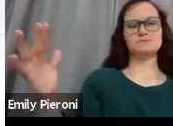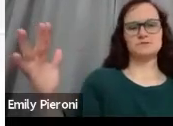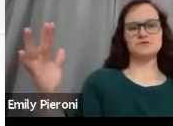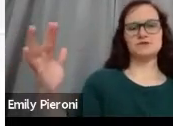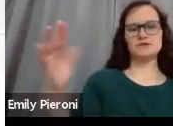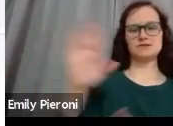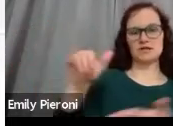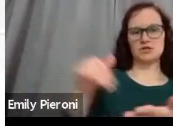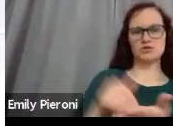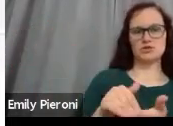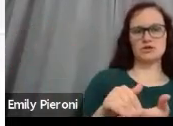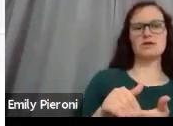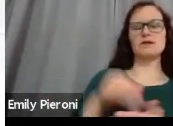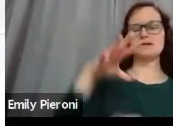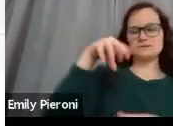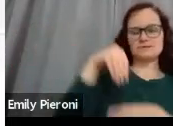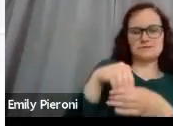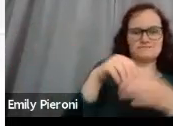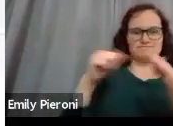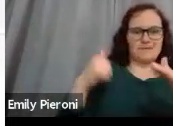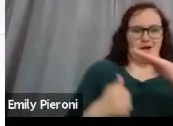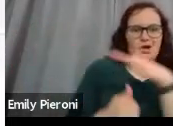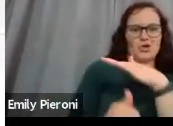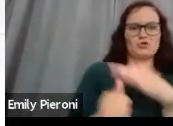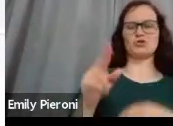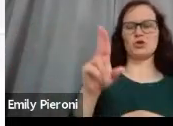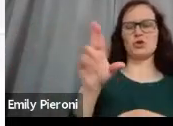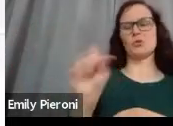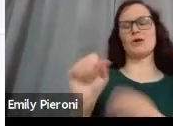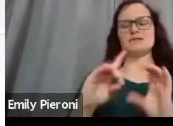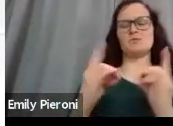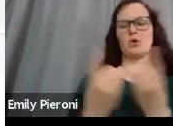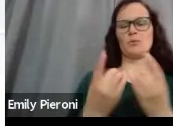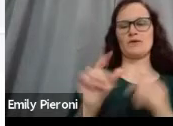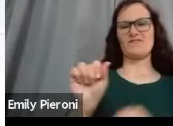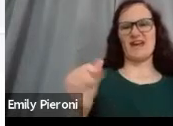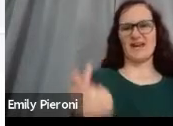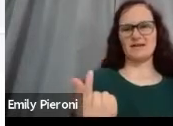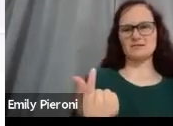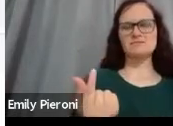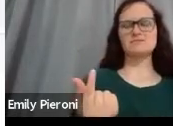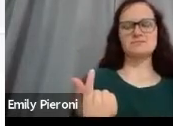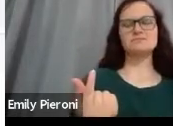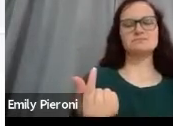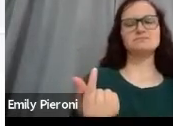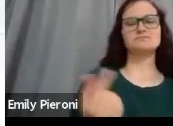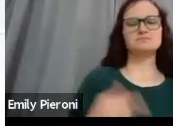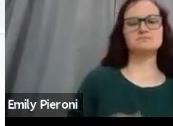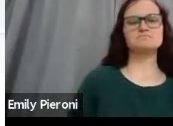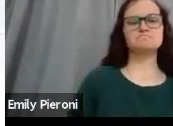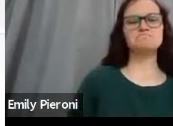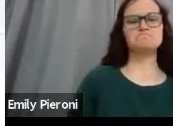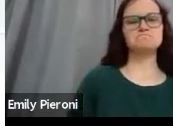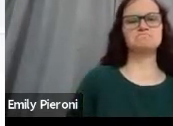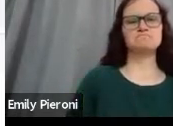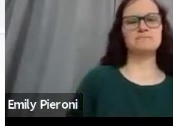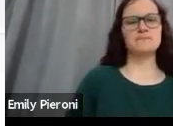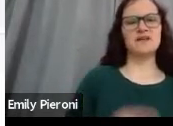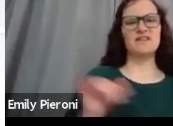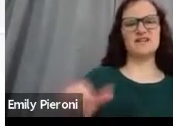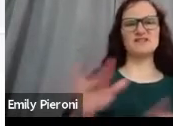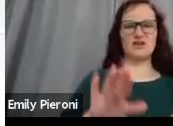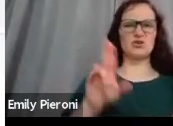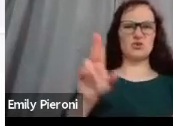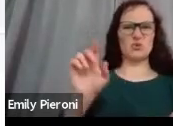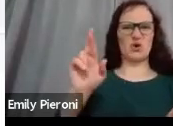States Department of Agriculture, and they have quite a great resource. Their index, or their URL is